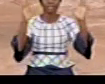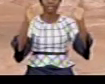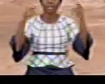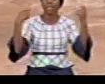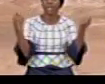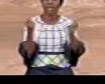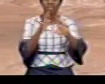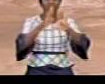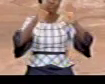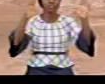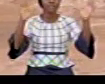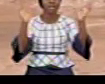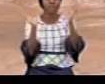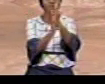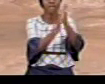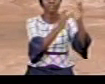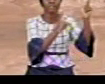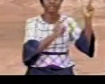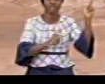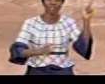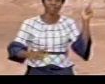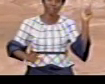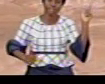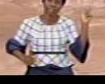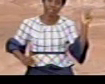Hallelujah, hallelujah, praise the